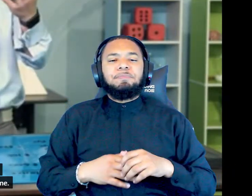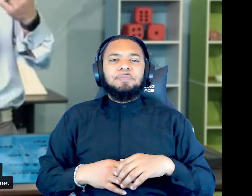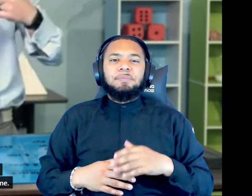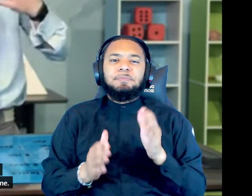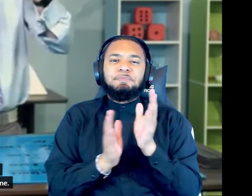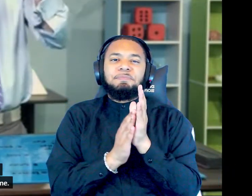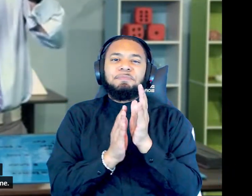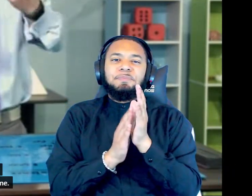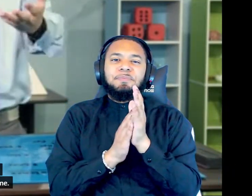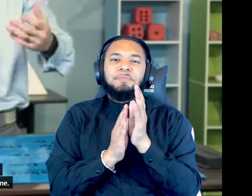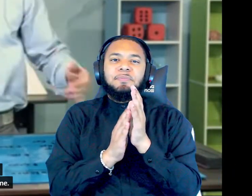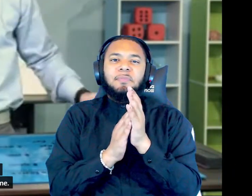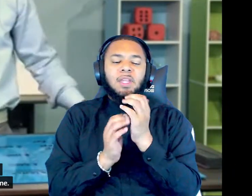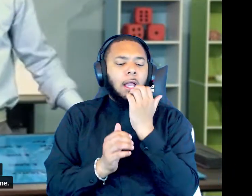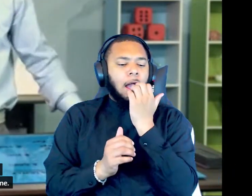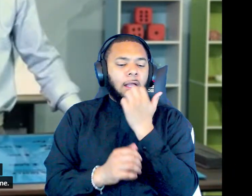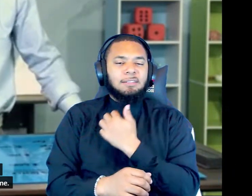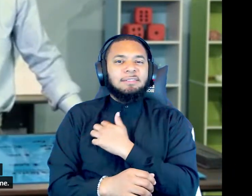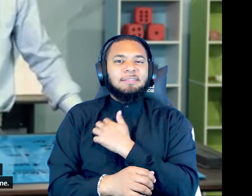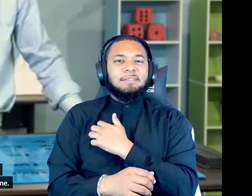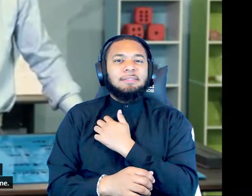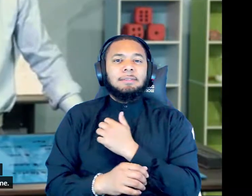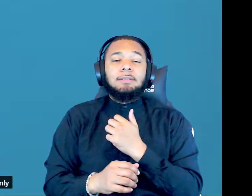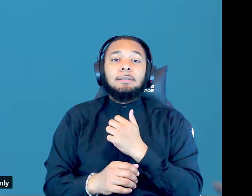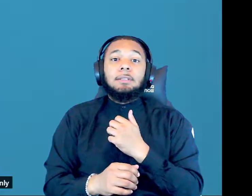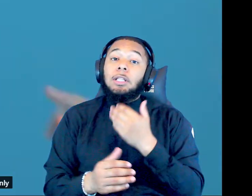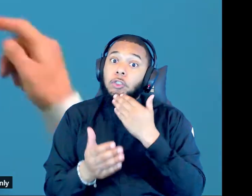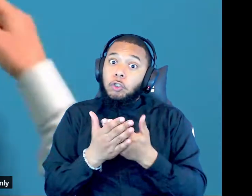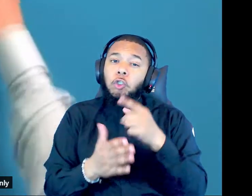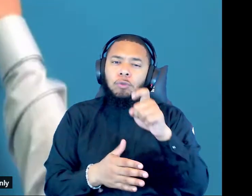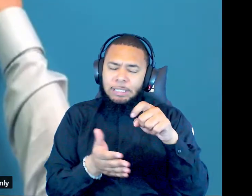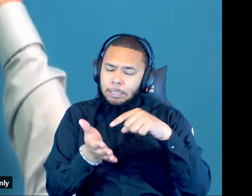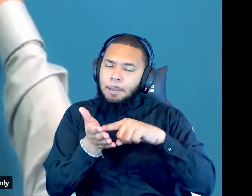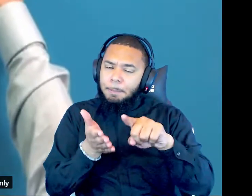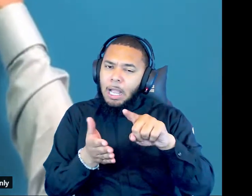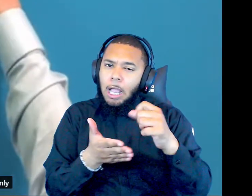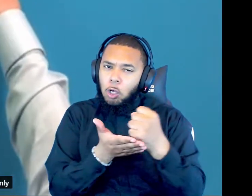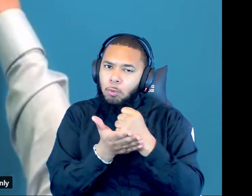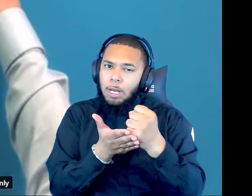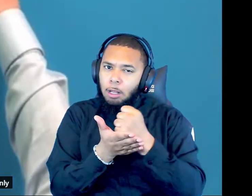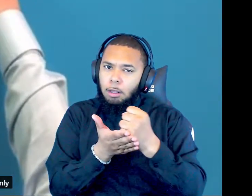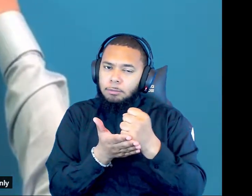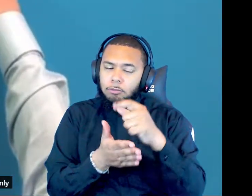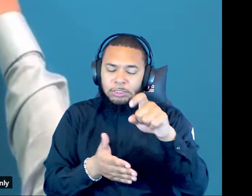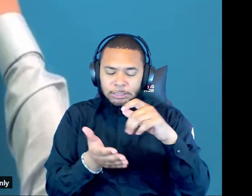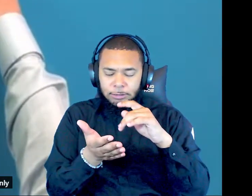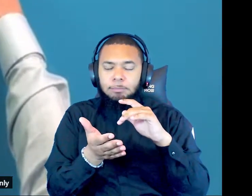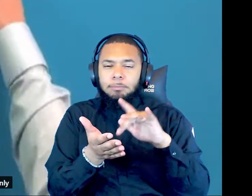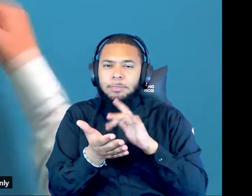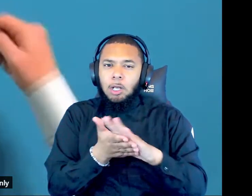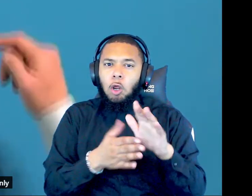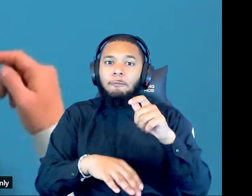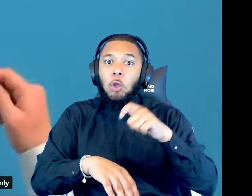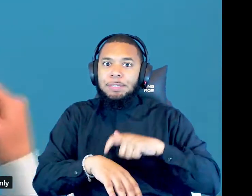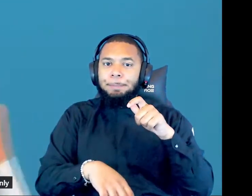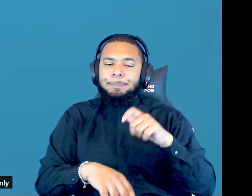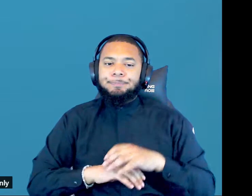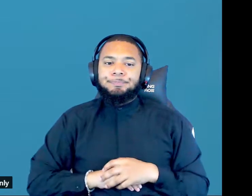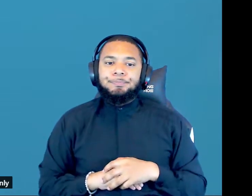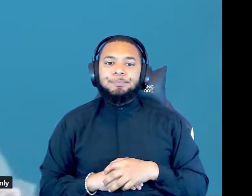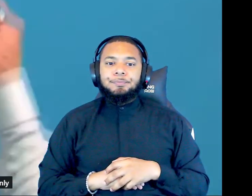Very good. You need to be paying your credit card bills on time. So this is a really good step to pay off $500 right